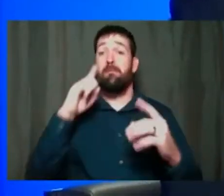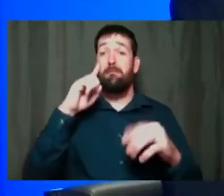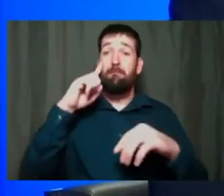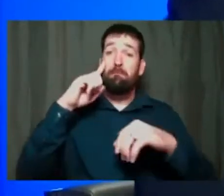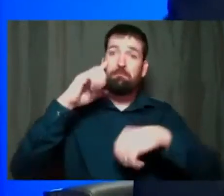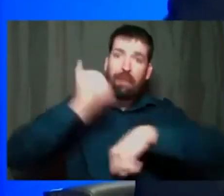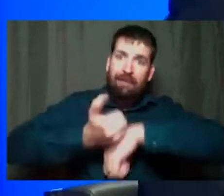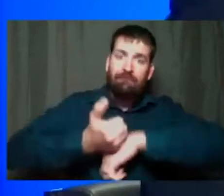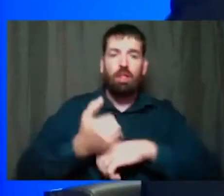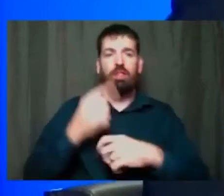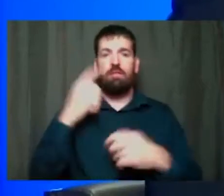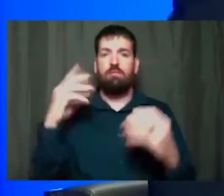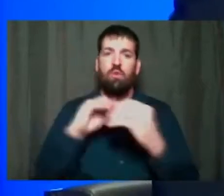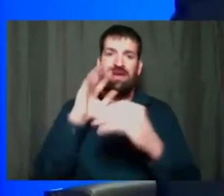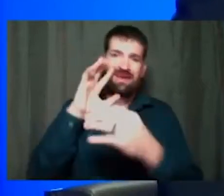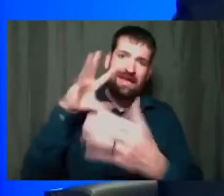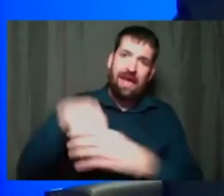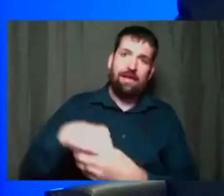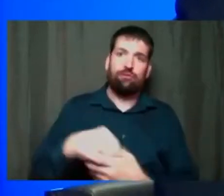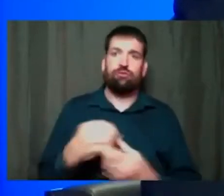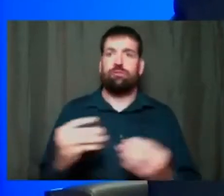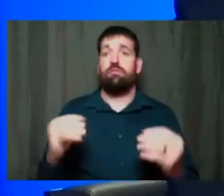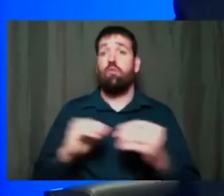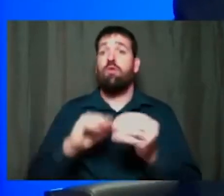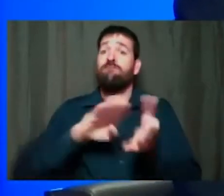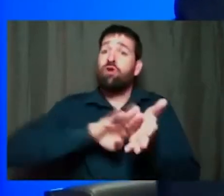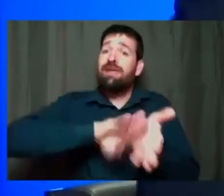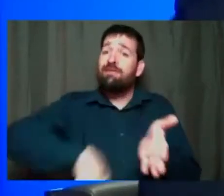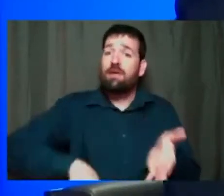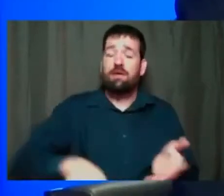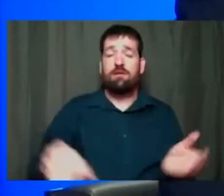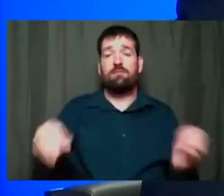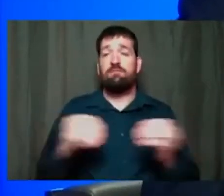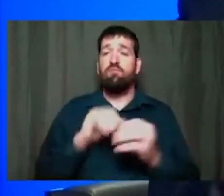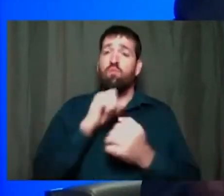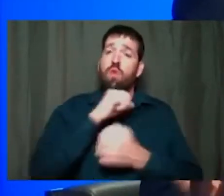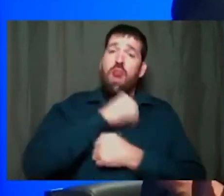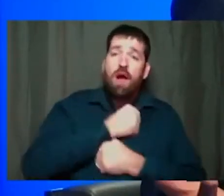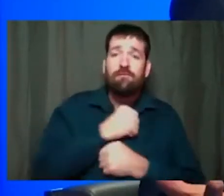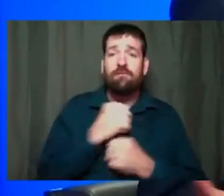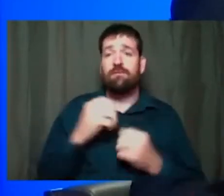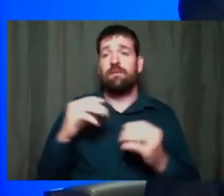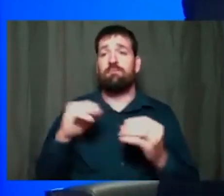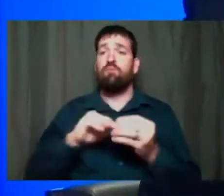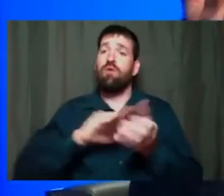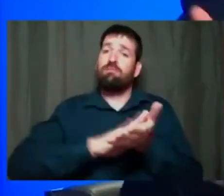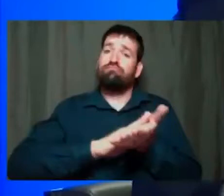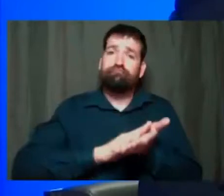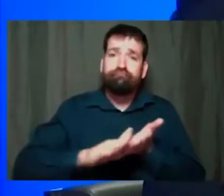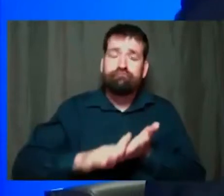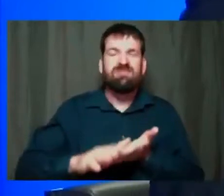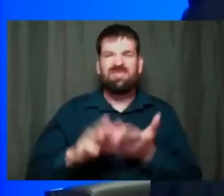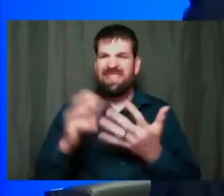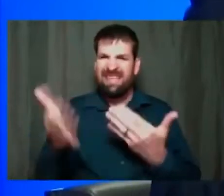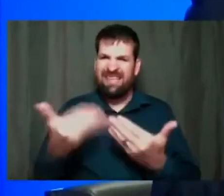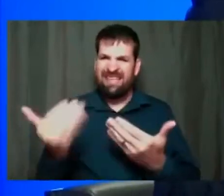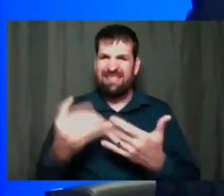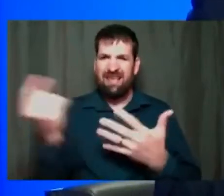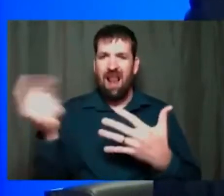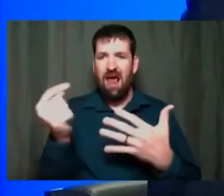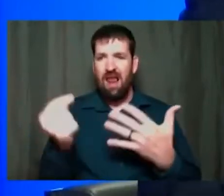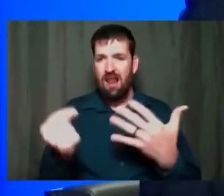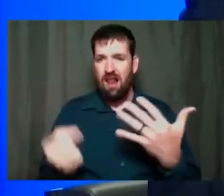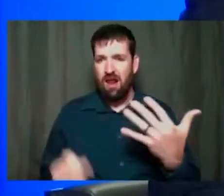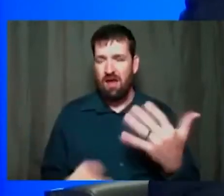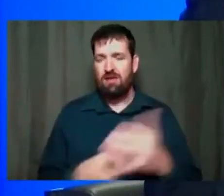to be forgiving, I would like to be more loving, I'd like to be more caring, I'd like to be more open. See, it's very easy. They just roll off. But